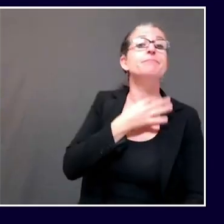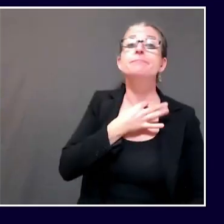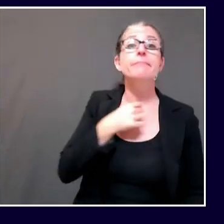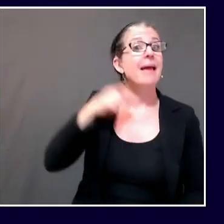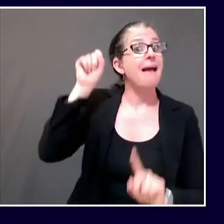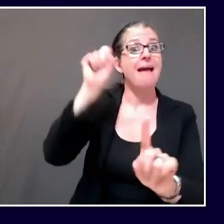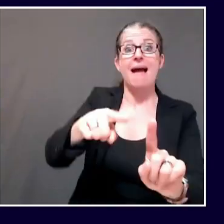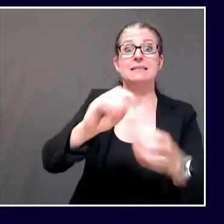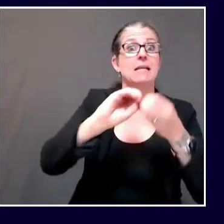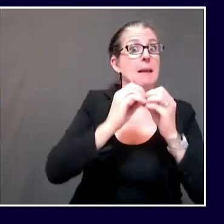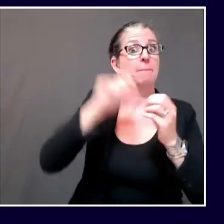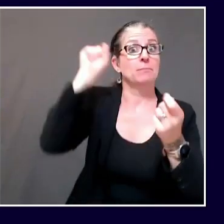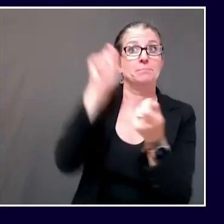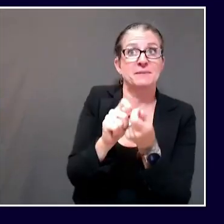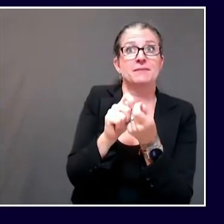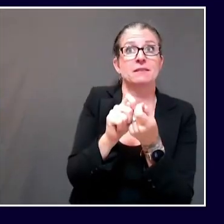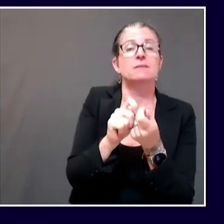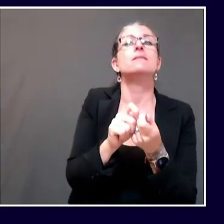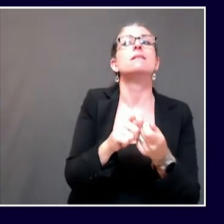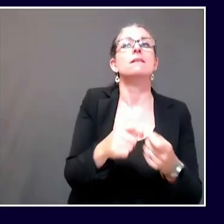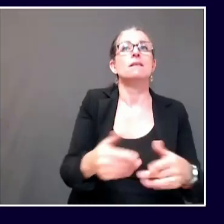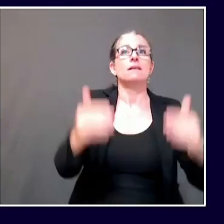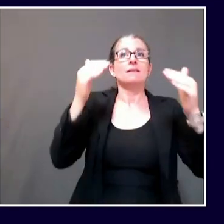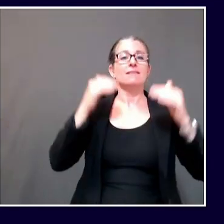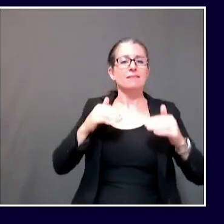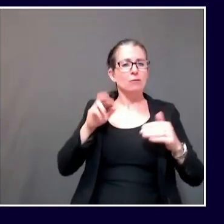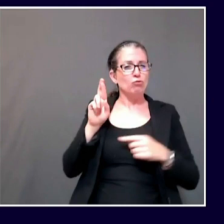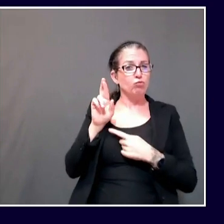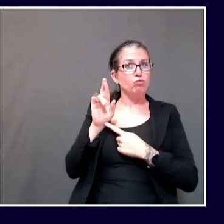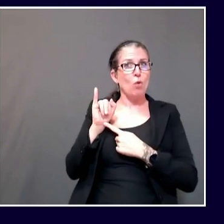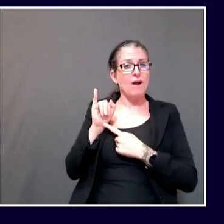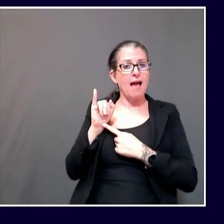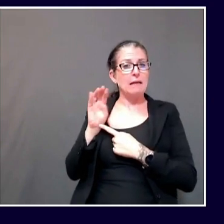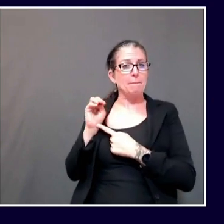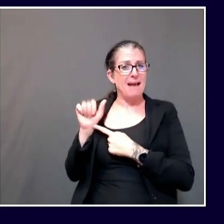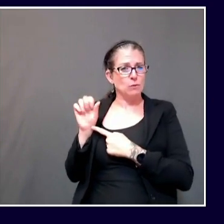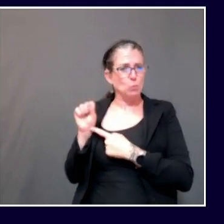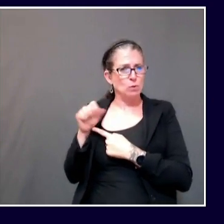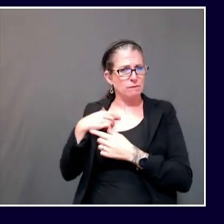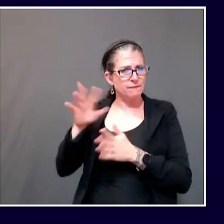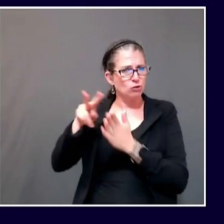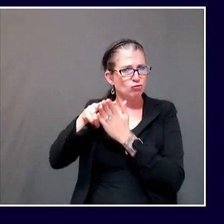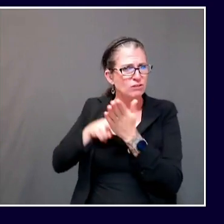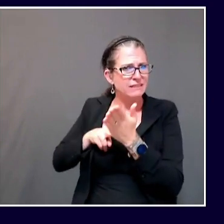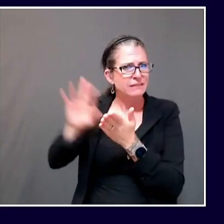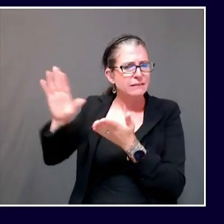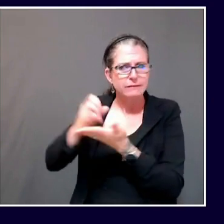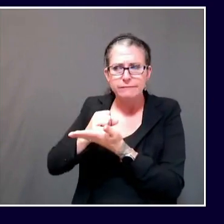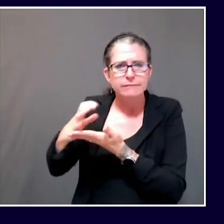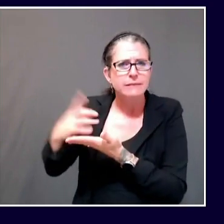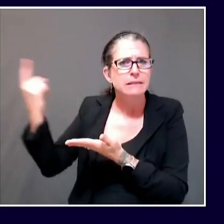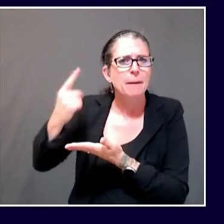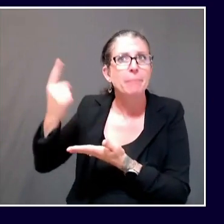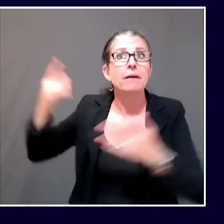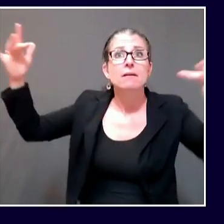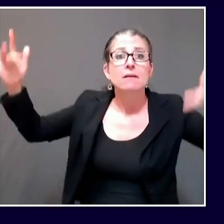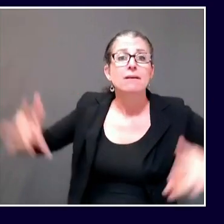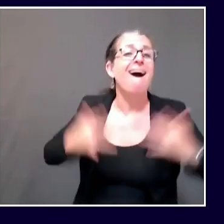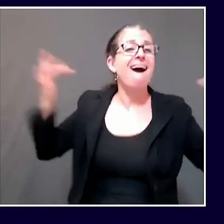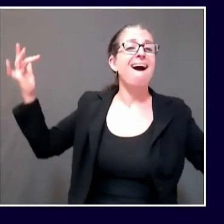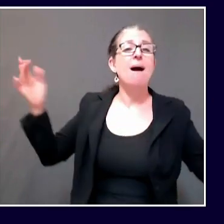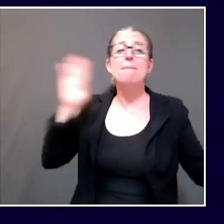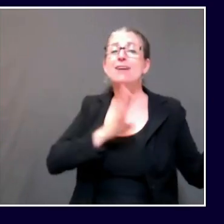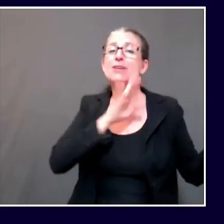in Rhode Island and Massachusetts where there was a bachelorette party in Rhode Island, and then people went back to Massachusetts,